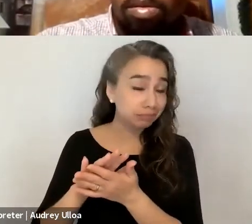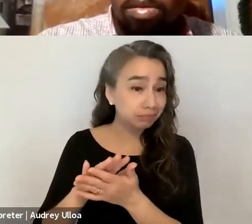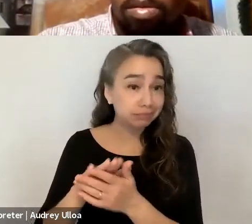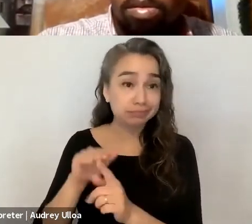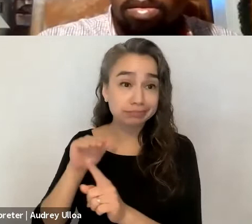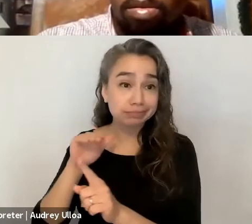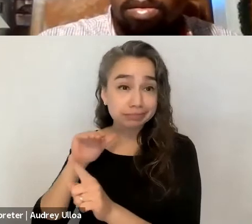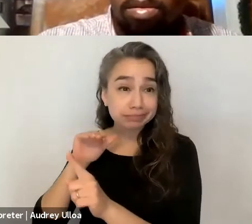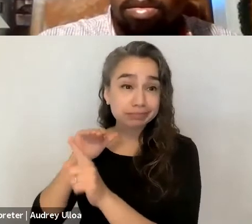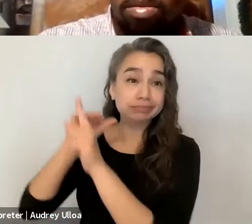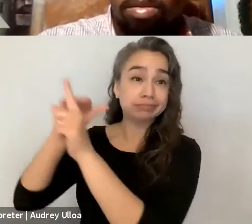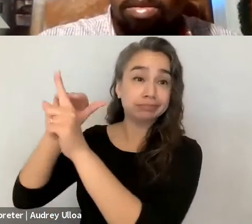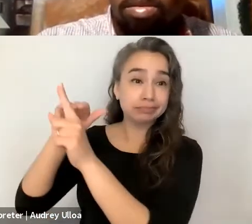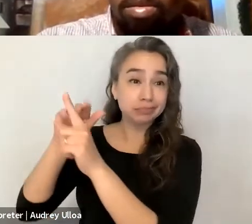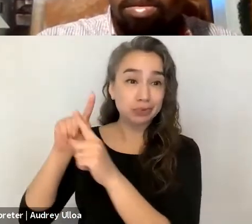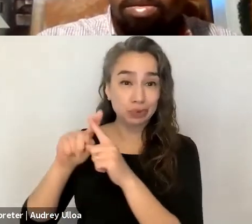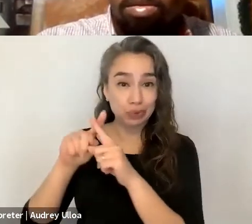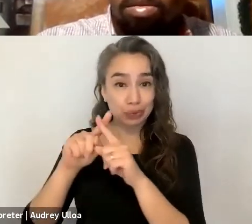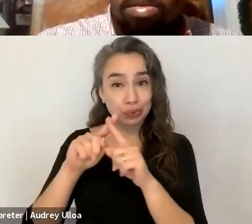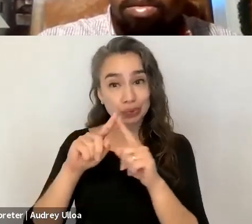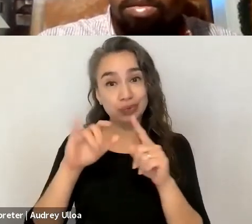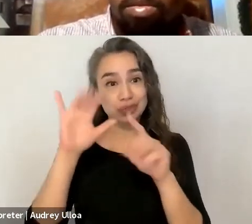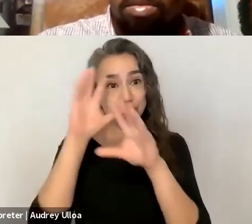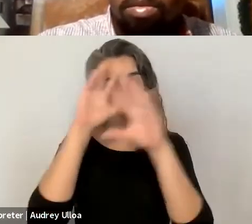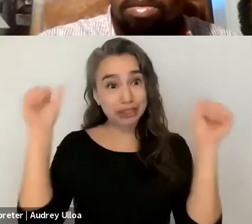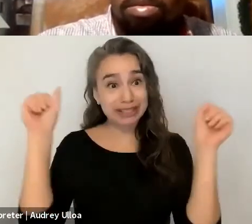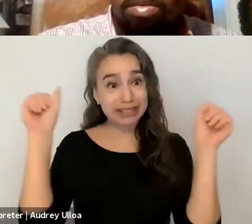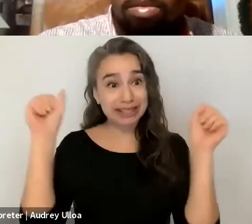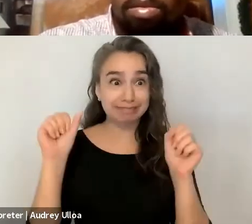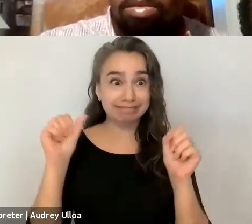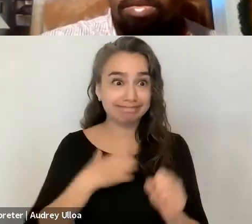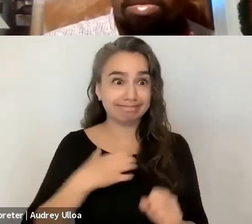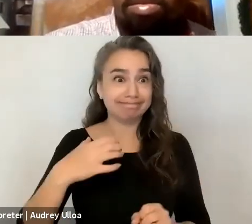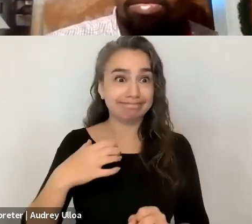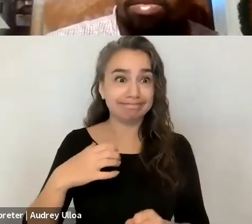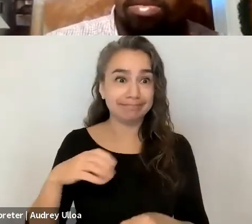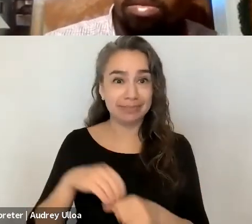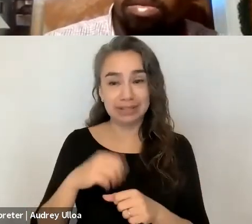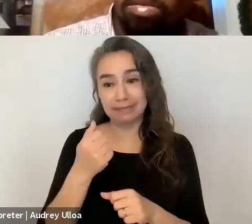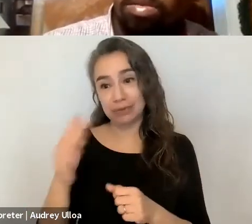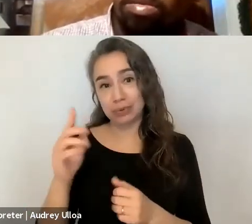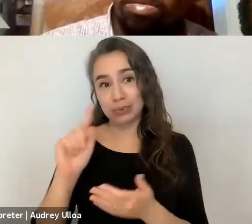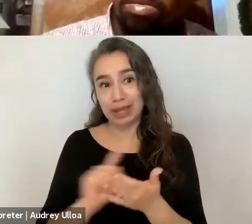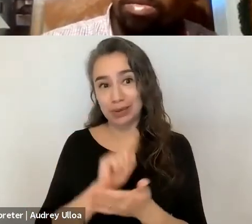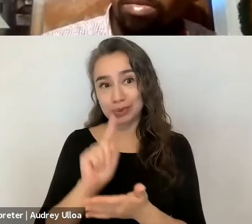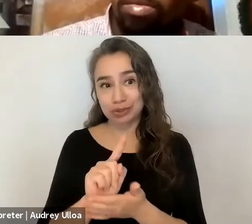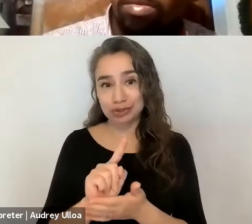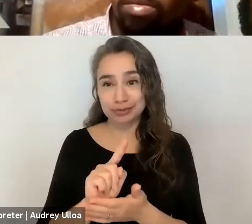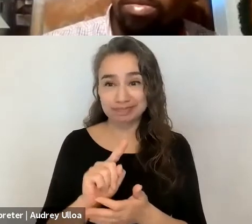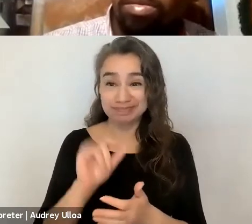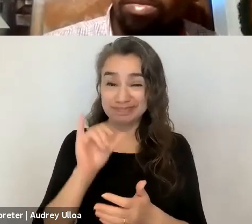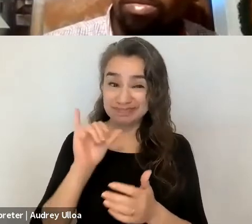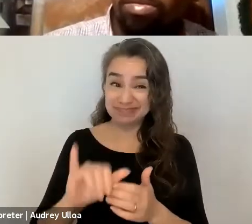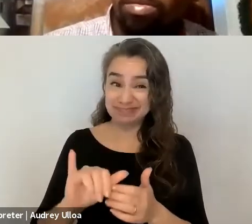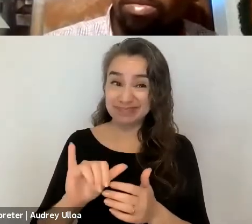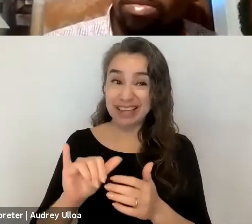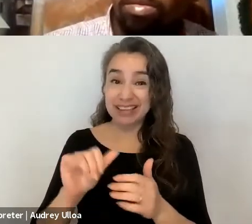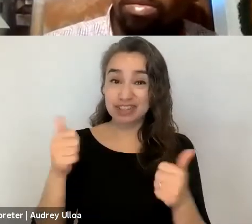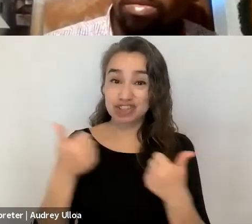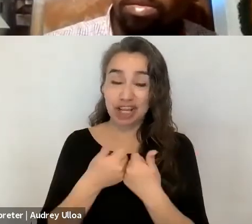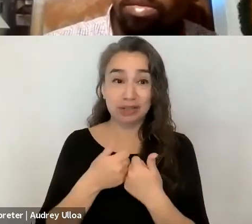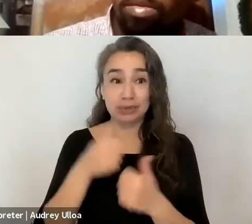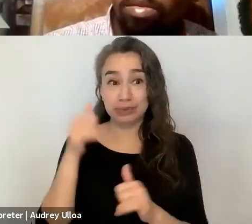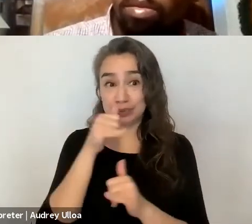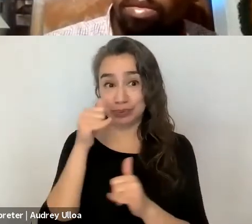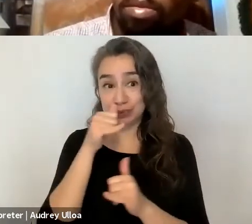superintendent within a couple of hours. So that was definitely an unforeseen challenge that came up. And